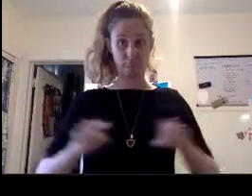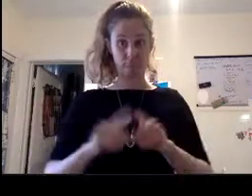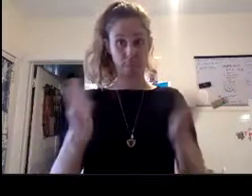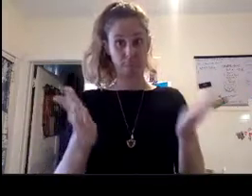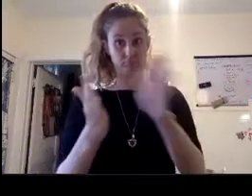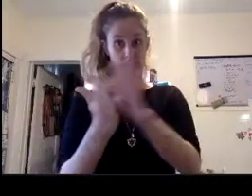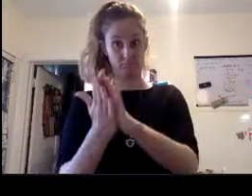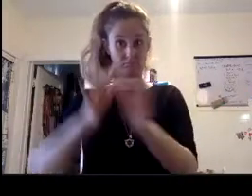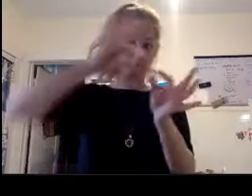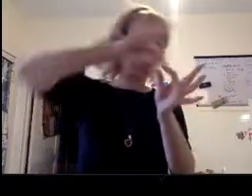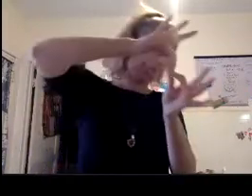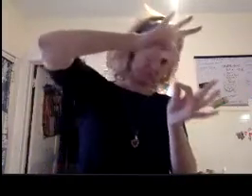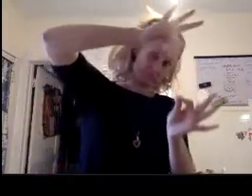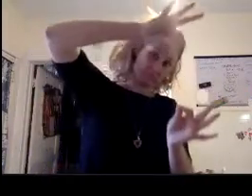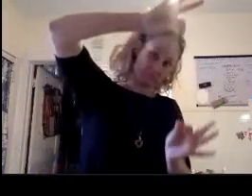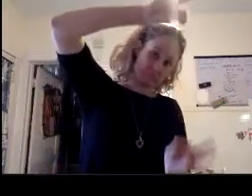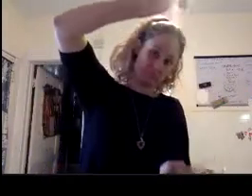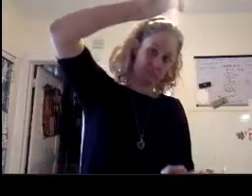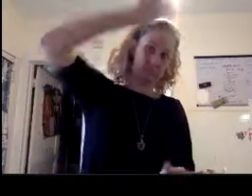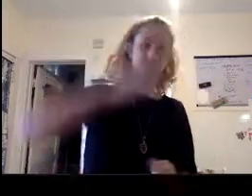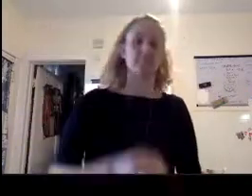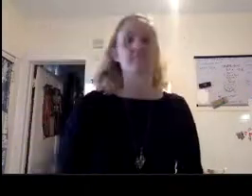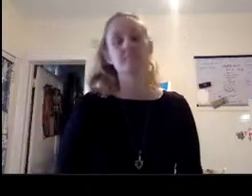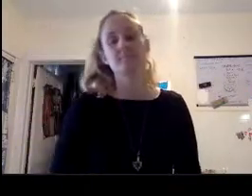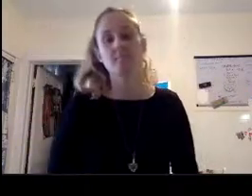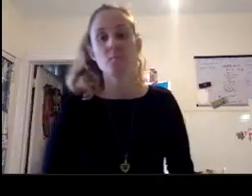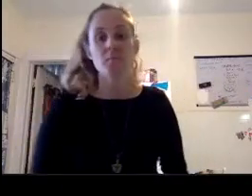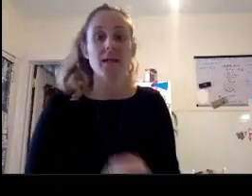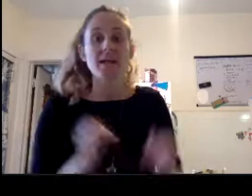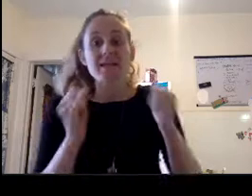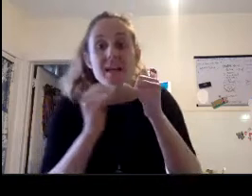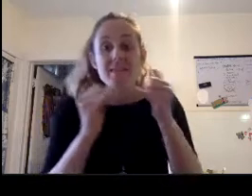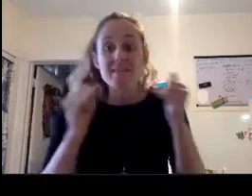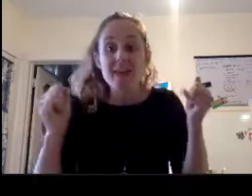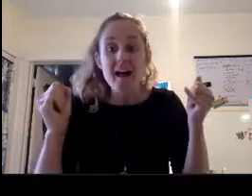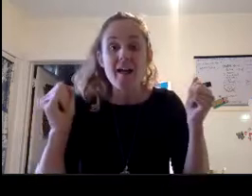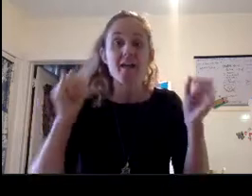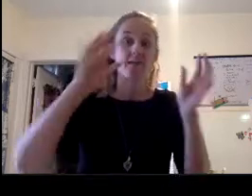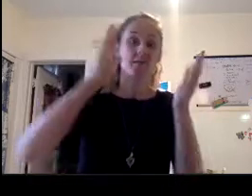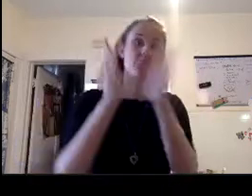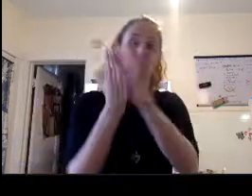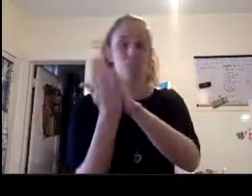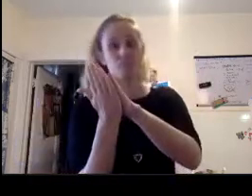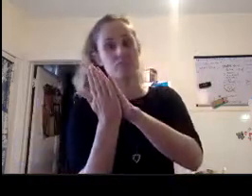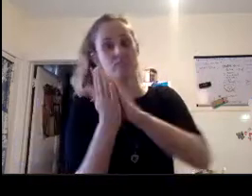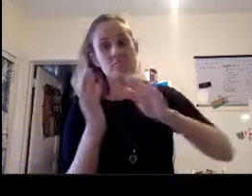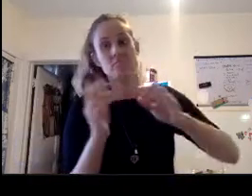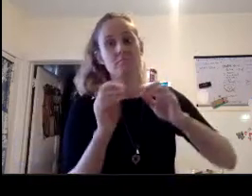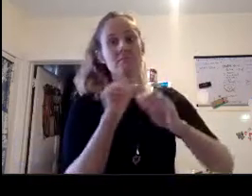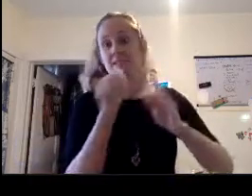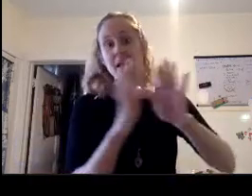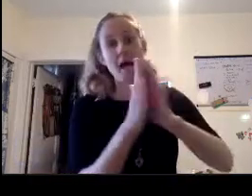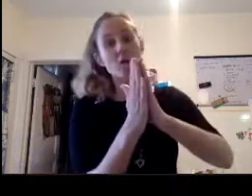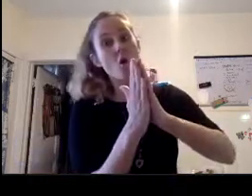down horizontally and make sure that the fold line is facing you and the flippy flappy lines are facing